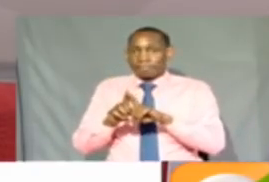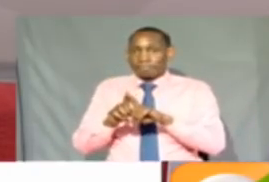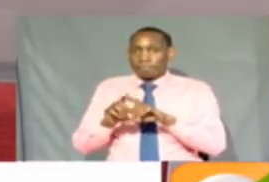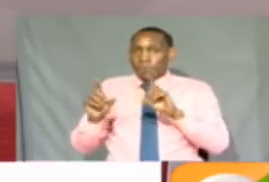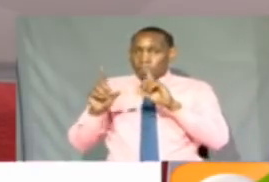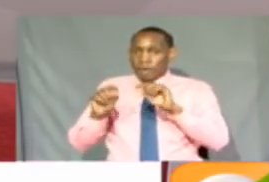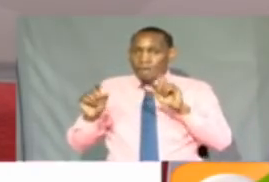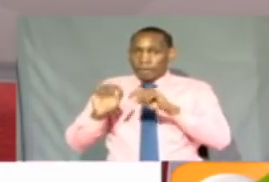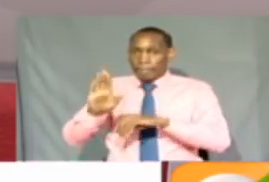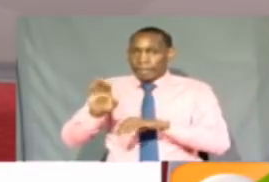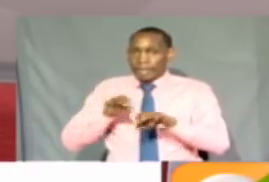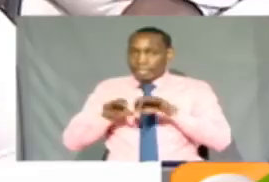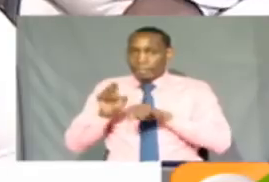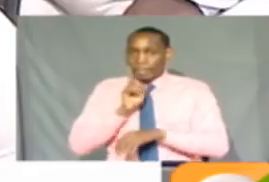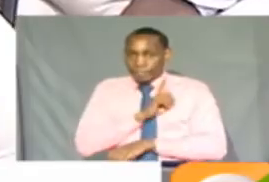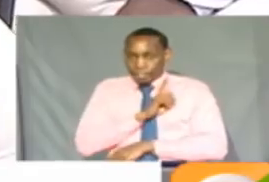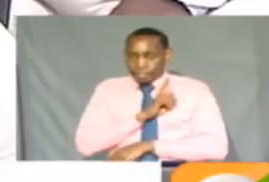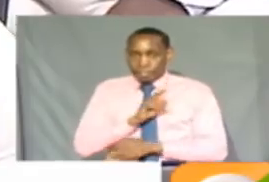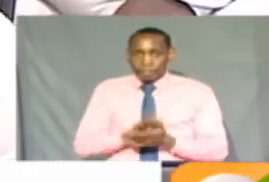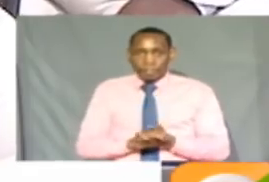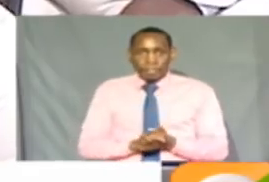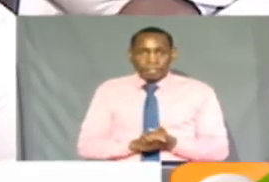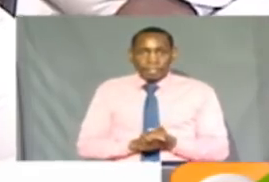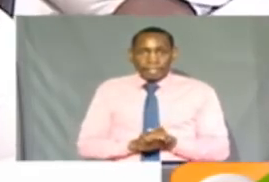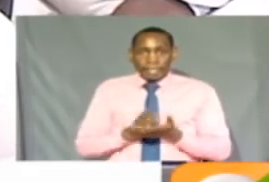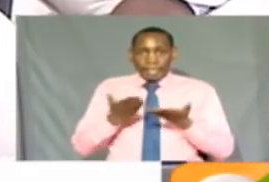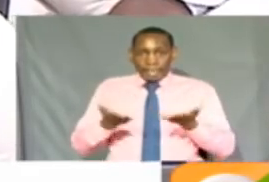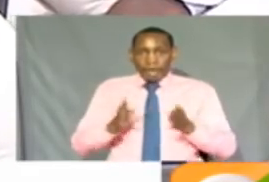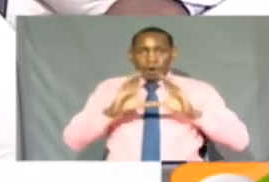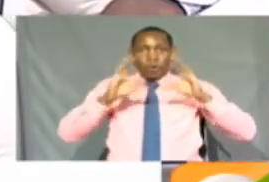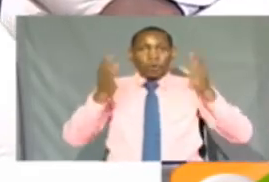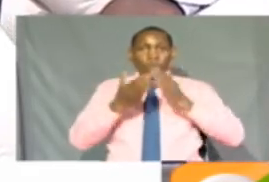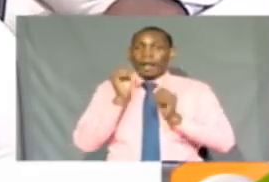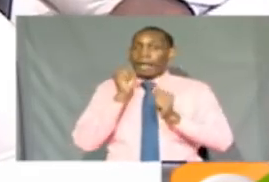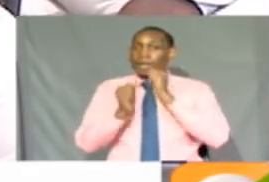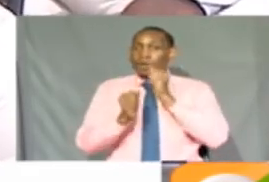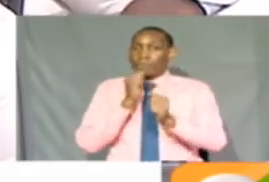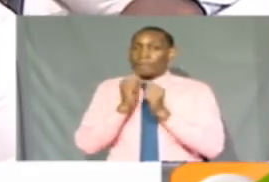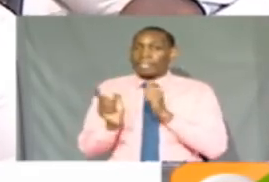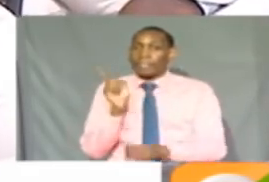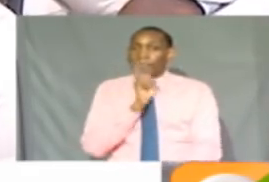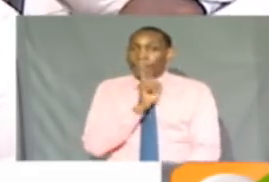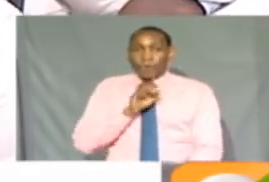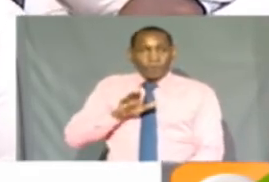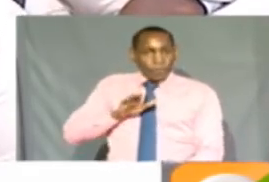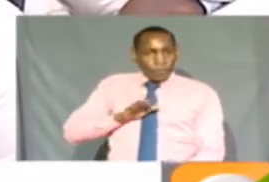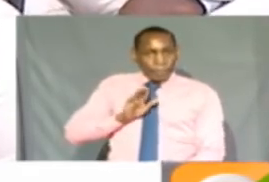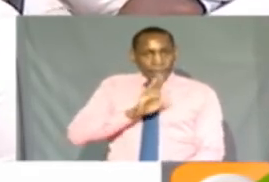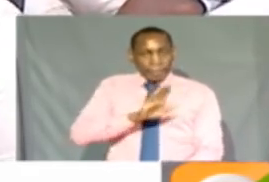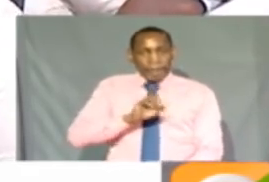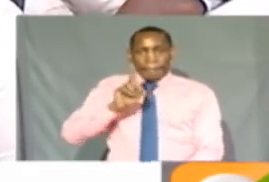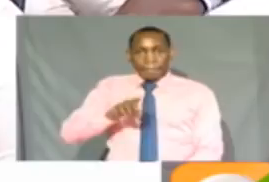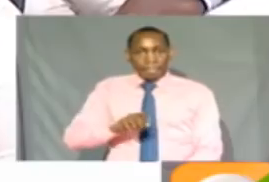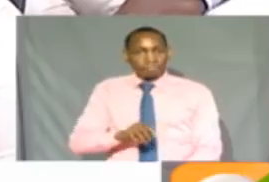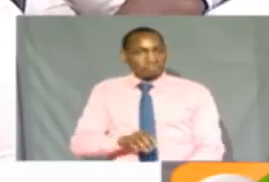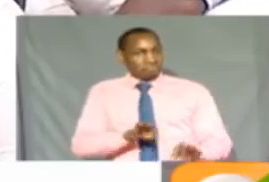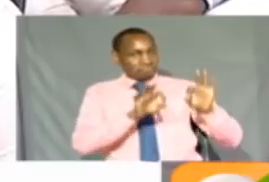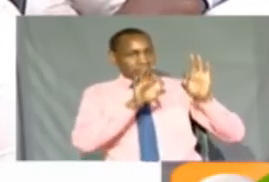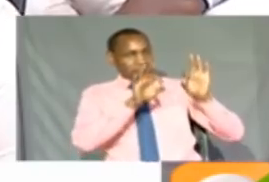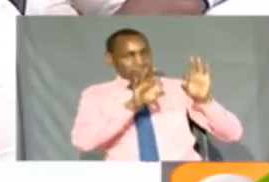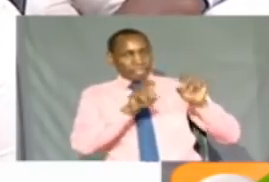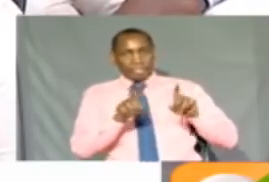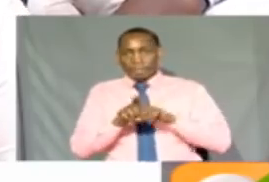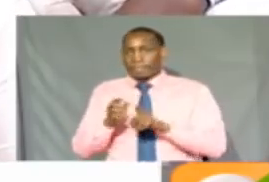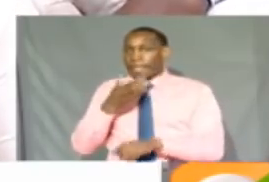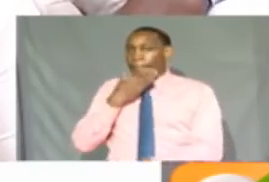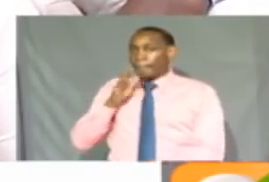described? You know, we're living in a very competitive world, and we ladies, we need to look good, and we look at the man